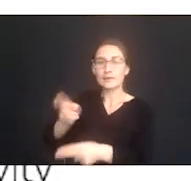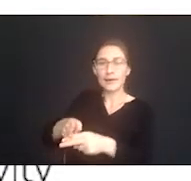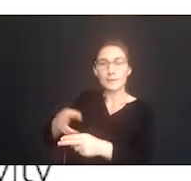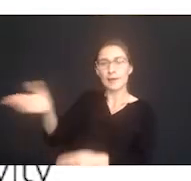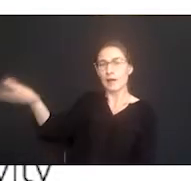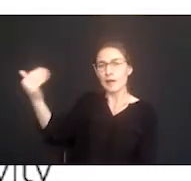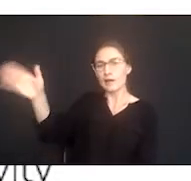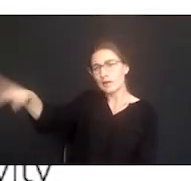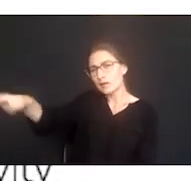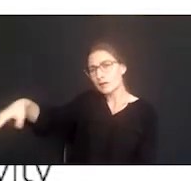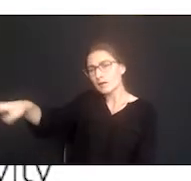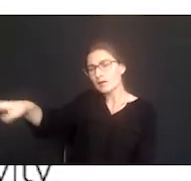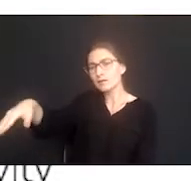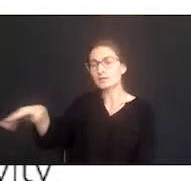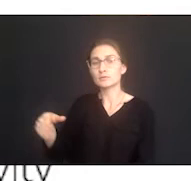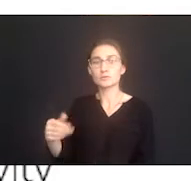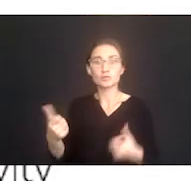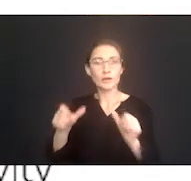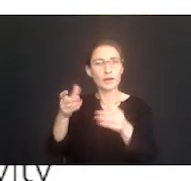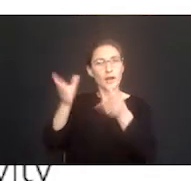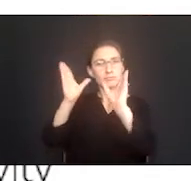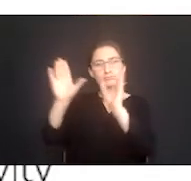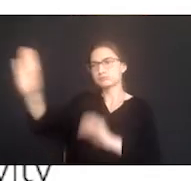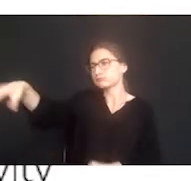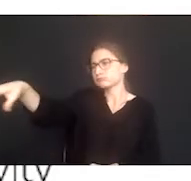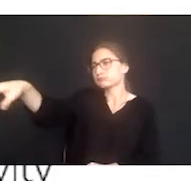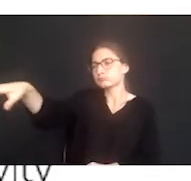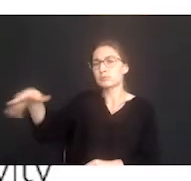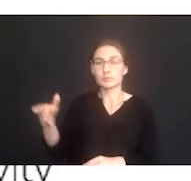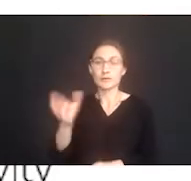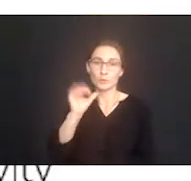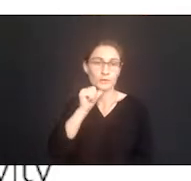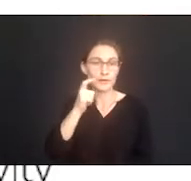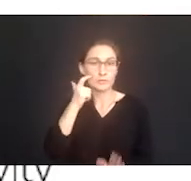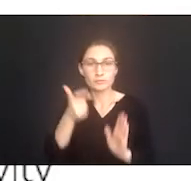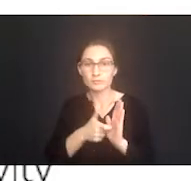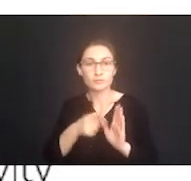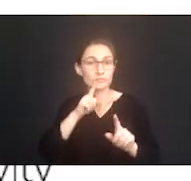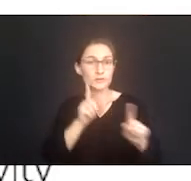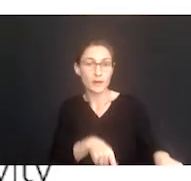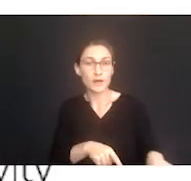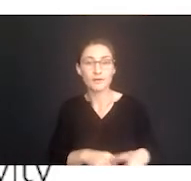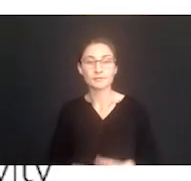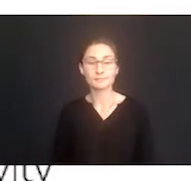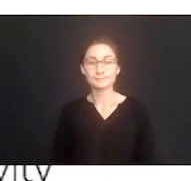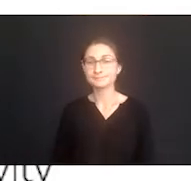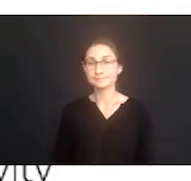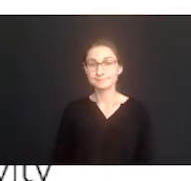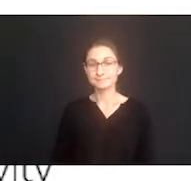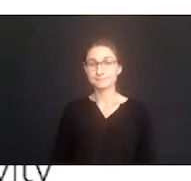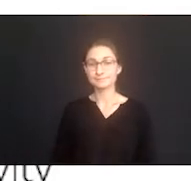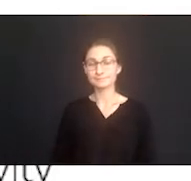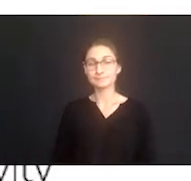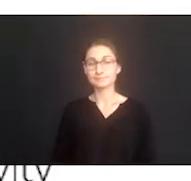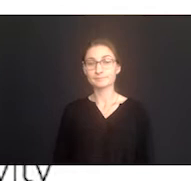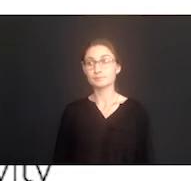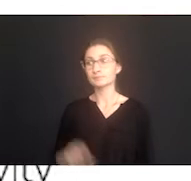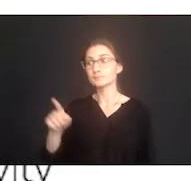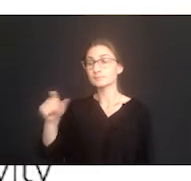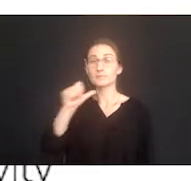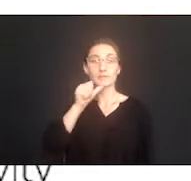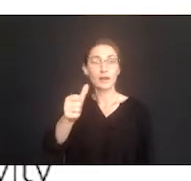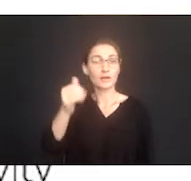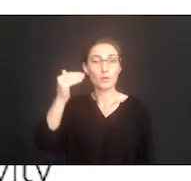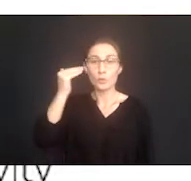name in some way, or try to just get their attention at all, they're not going to respond to you. There's an inability to respond because they are